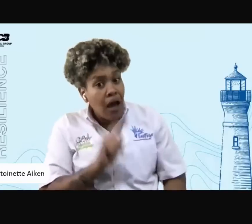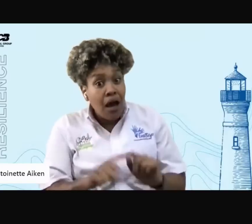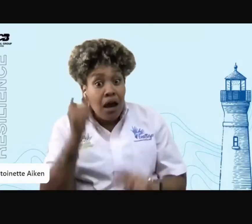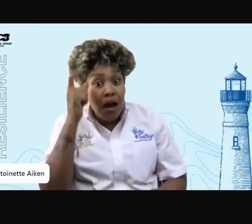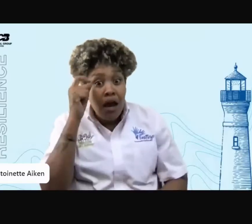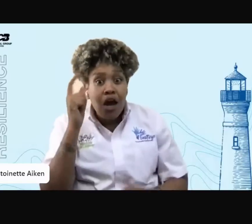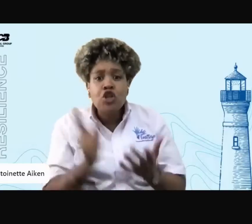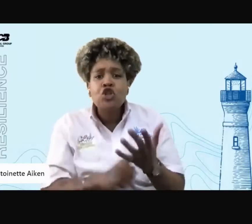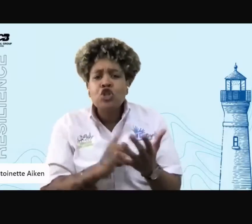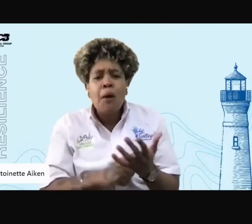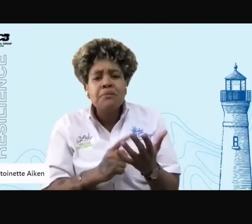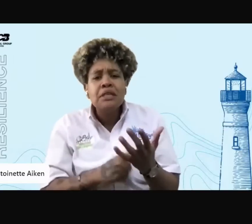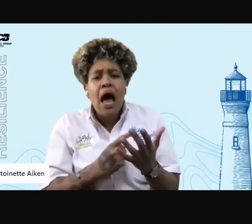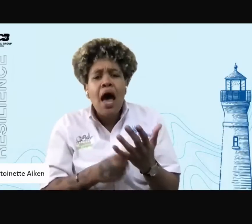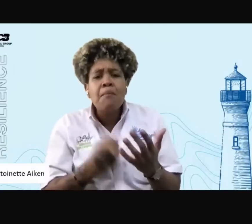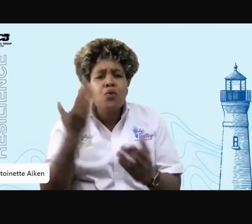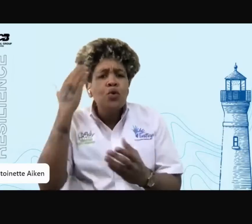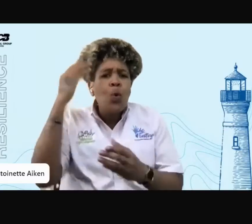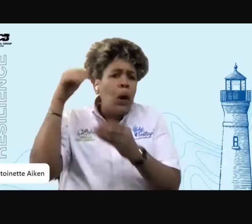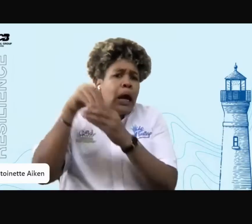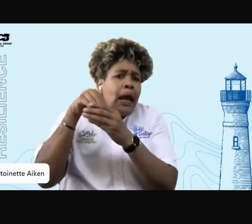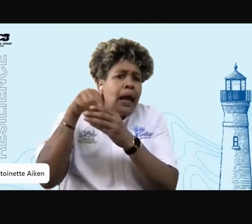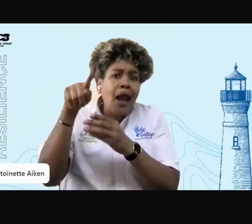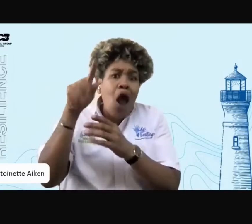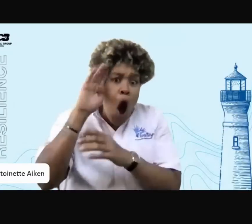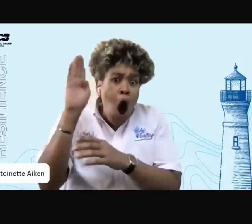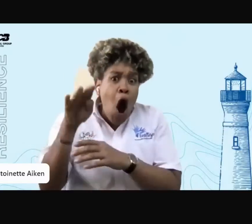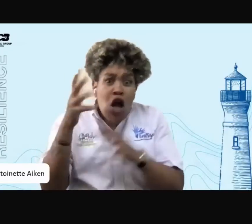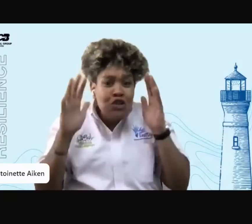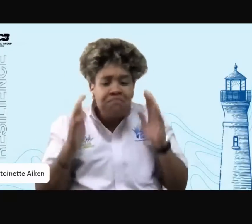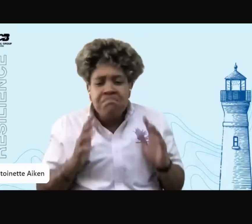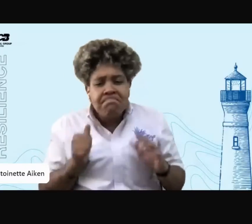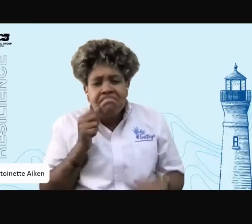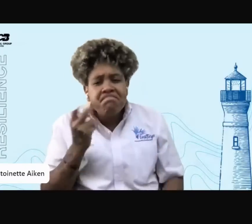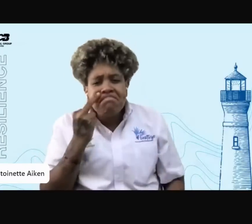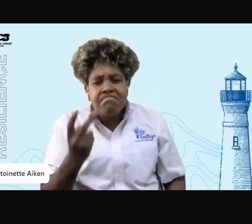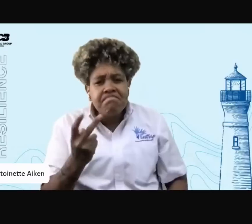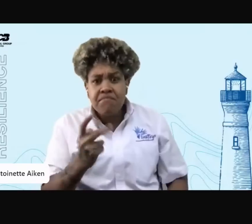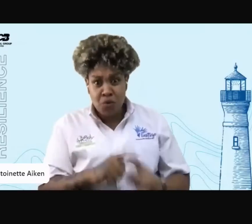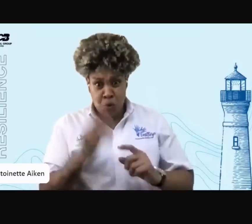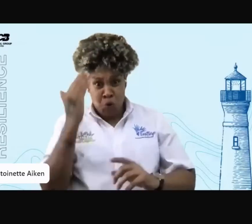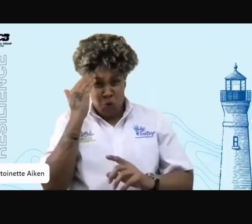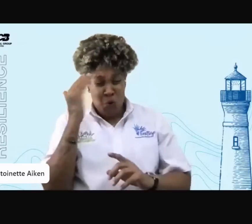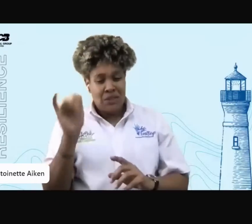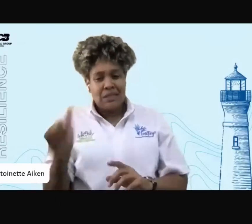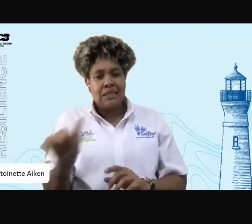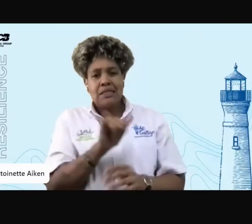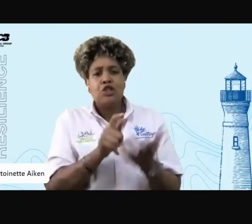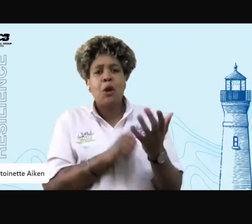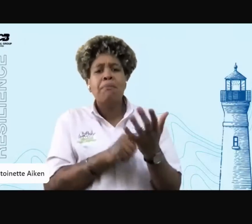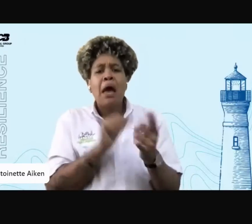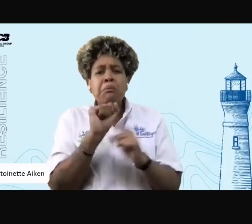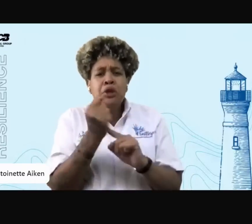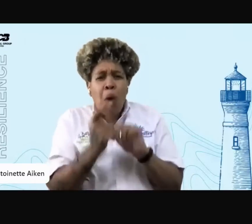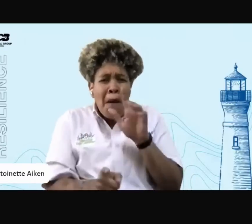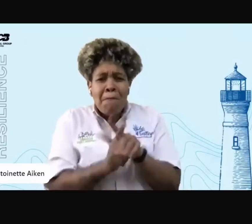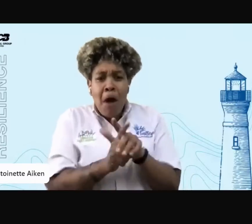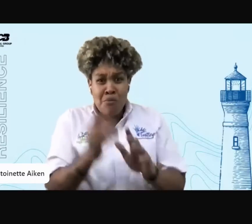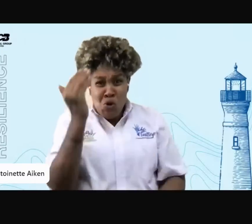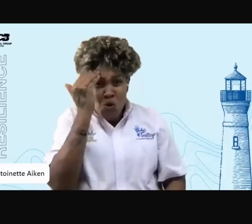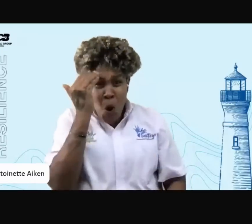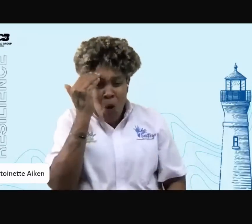cannot see situations as they are, as they really are, while we are in the midst of